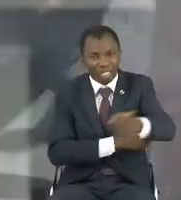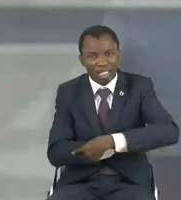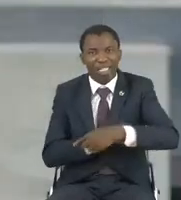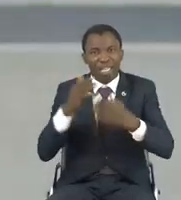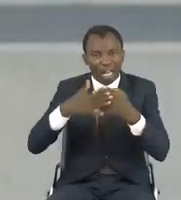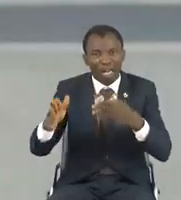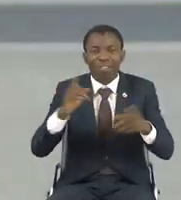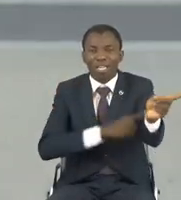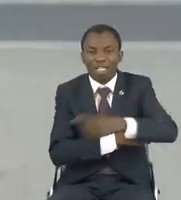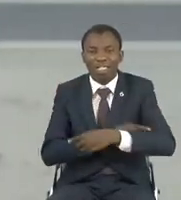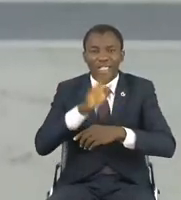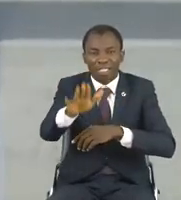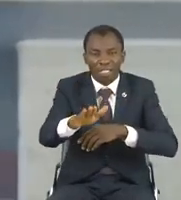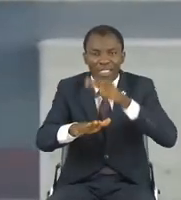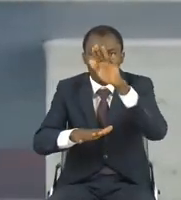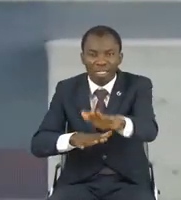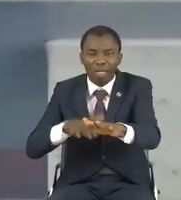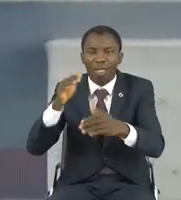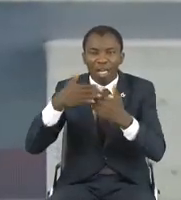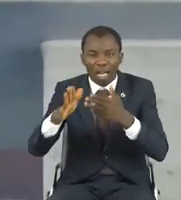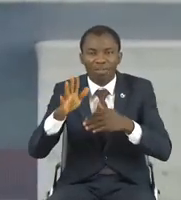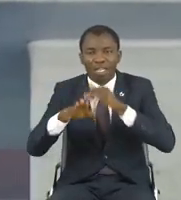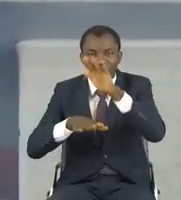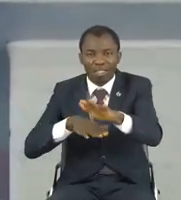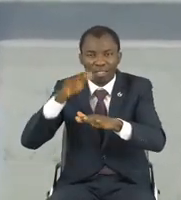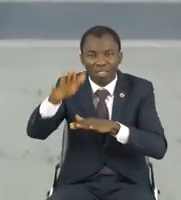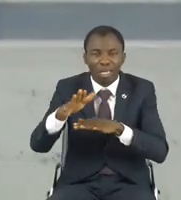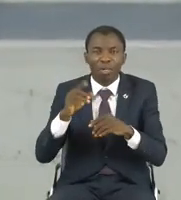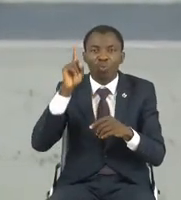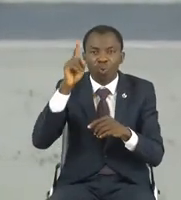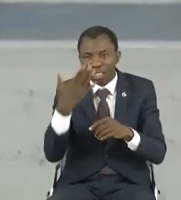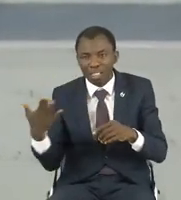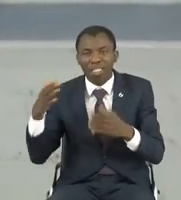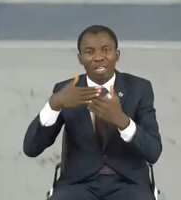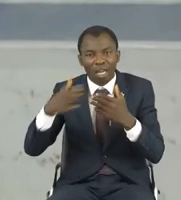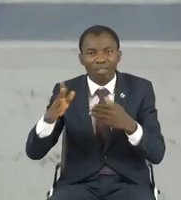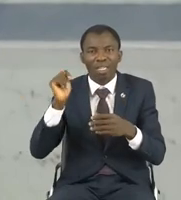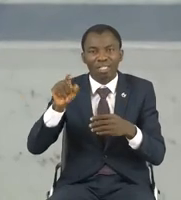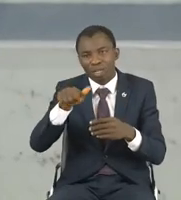after step, one event after the other, and